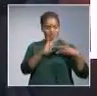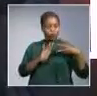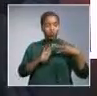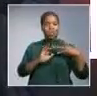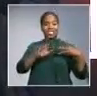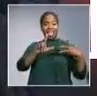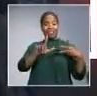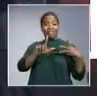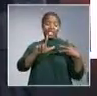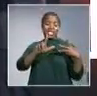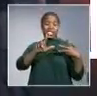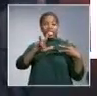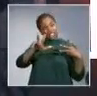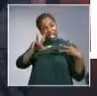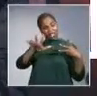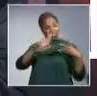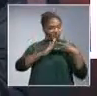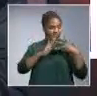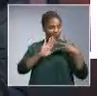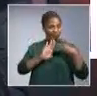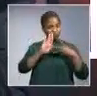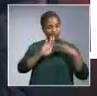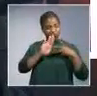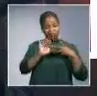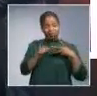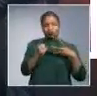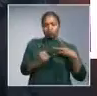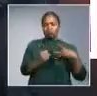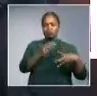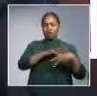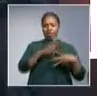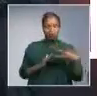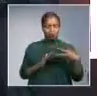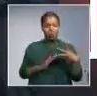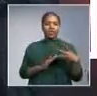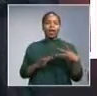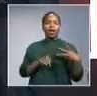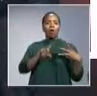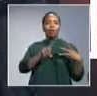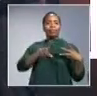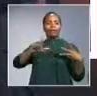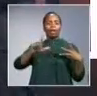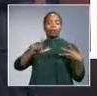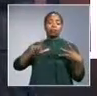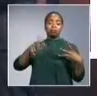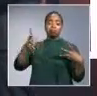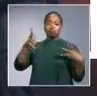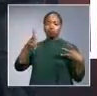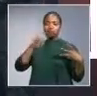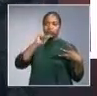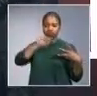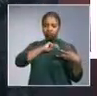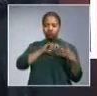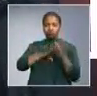over 1.5% rather, with stronger global markets pushing that. Industrials also in the same regions. Financials also at the back